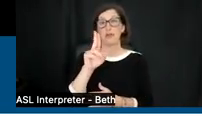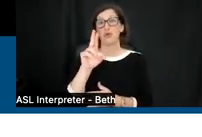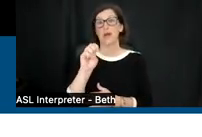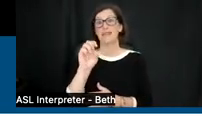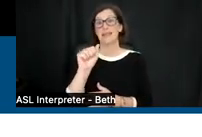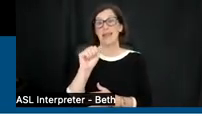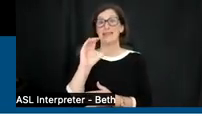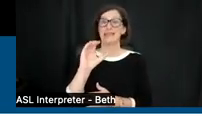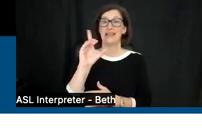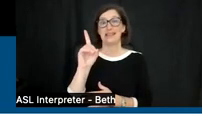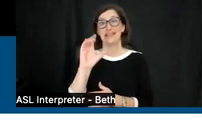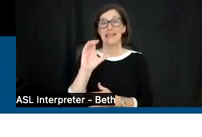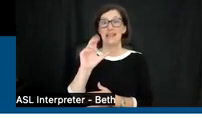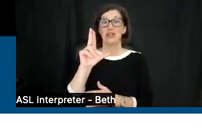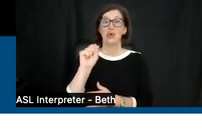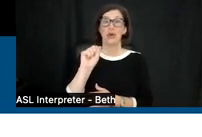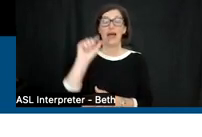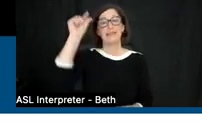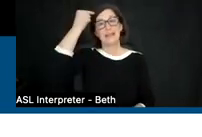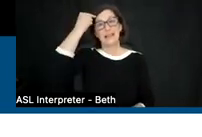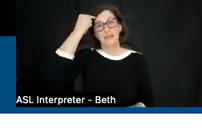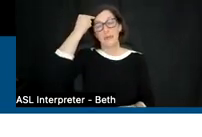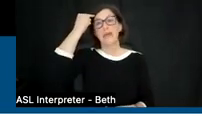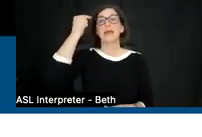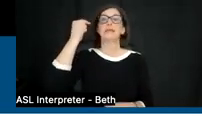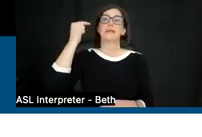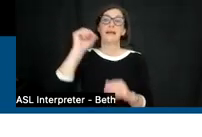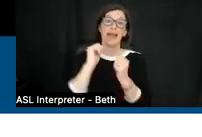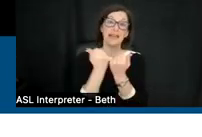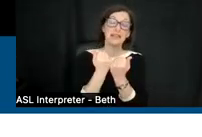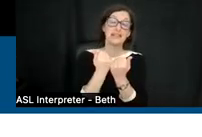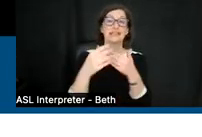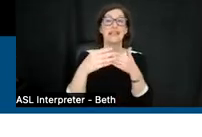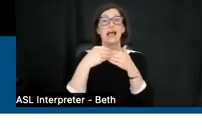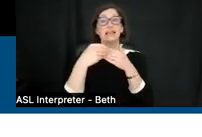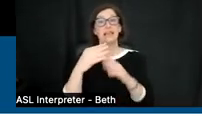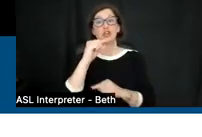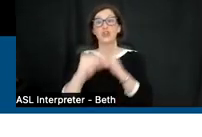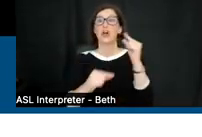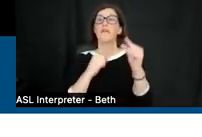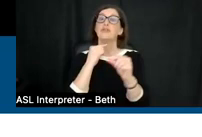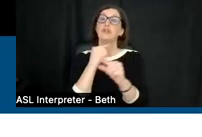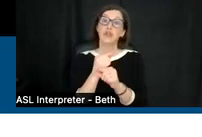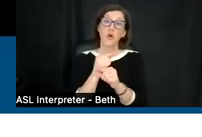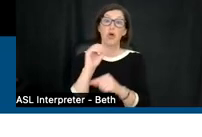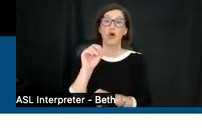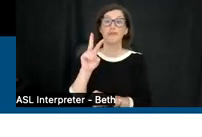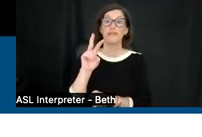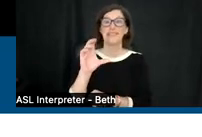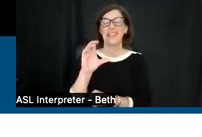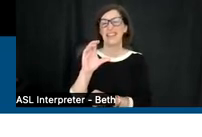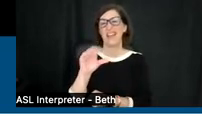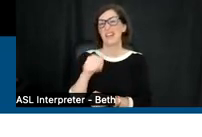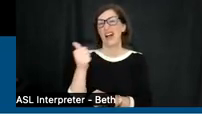CDC, US government agencies, leaders of global OVC and associates,